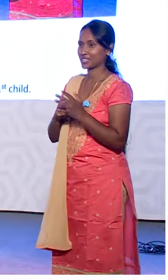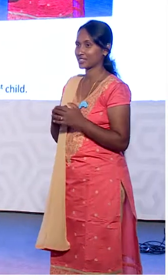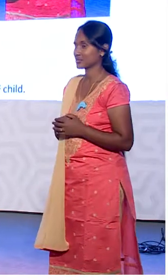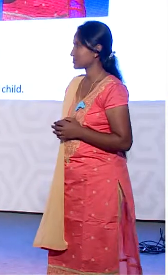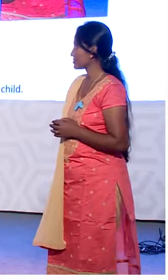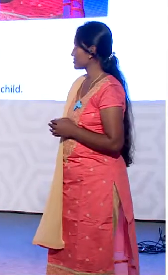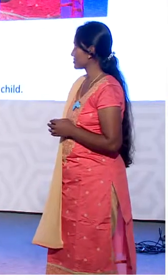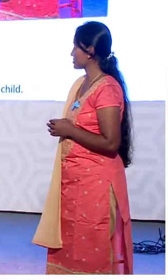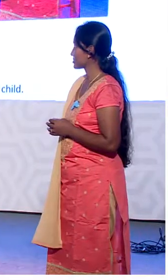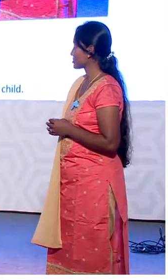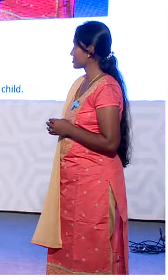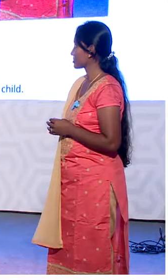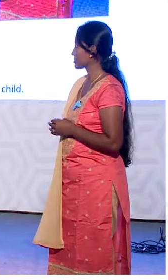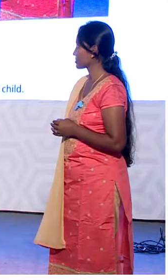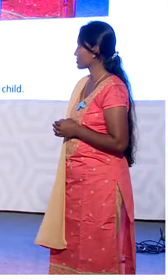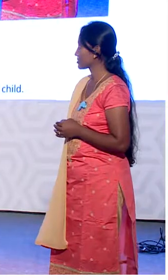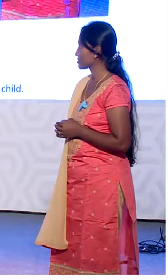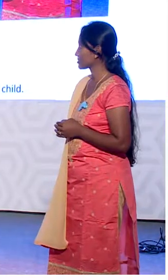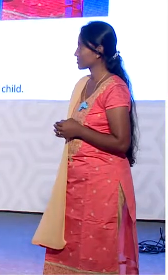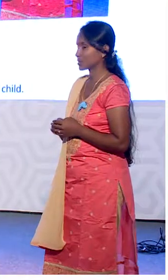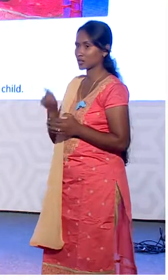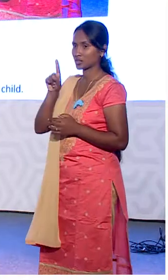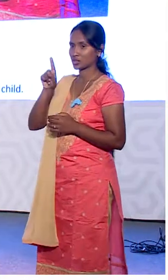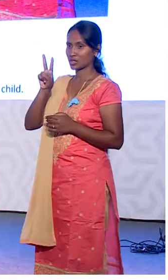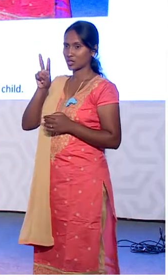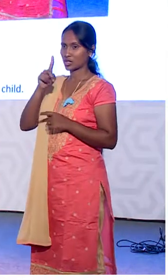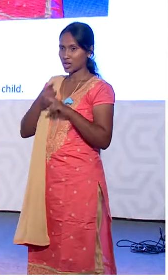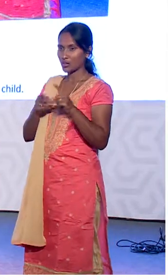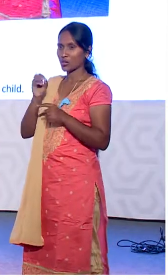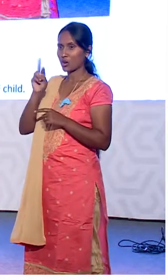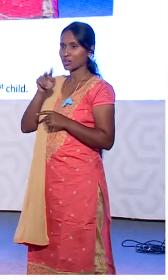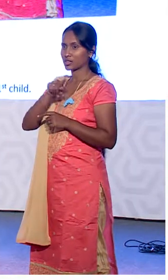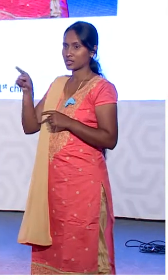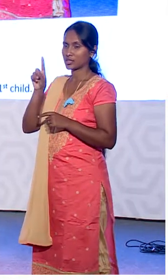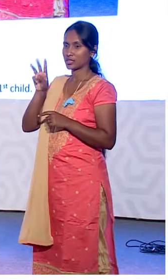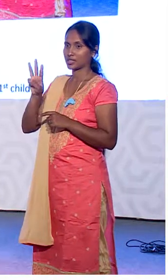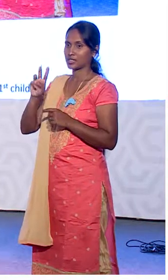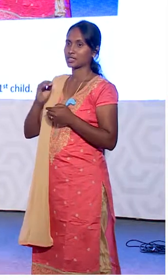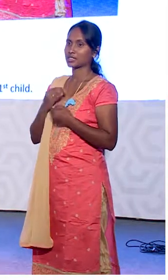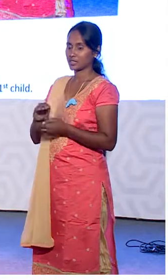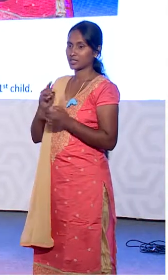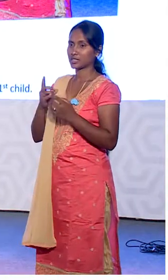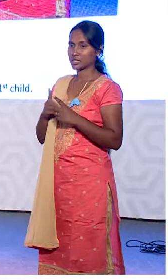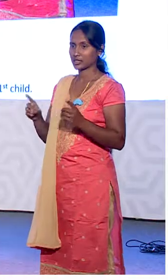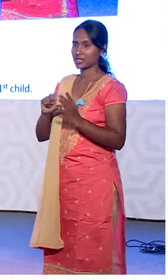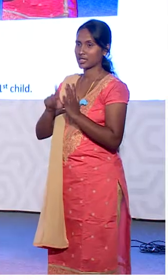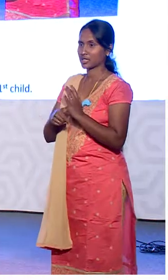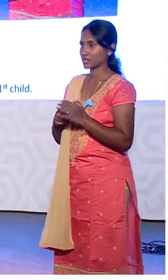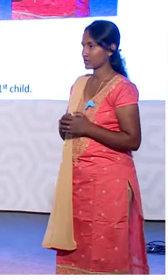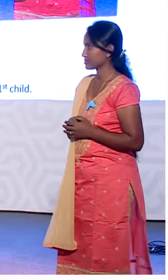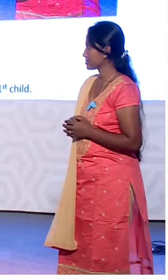Because they expected me to arrive when she was 12 and a half or 13. She was late, a bit late. She got me when she was